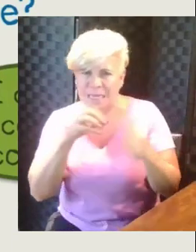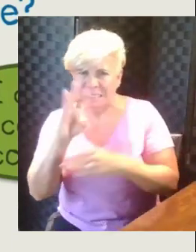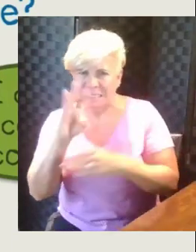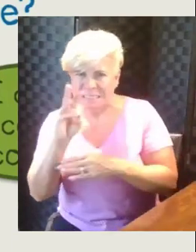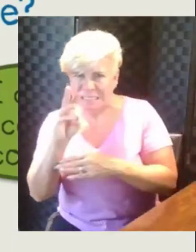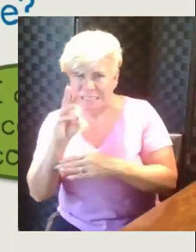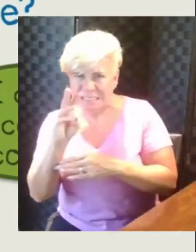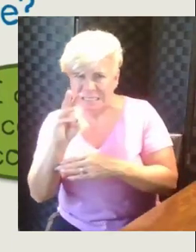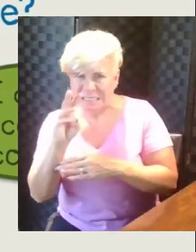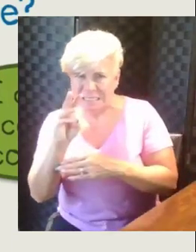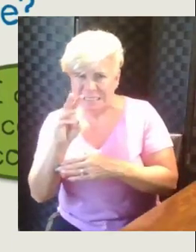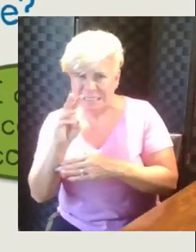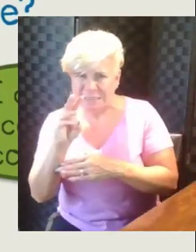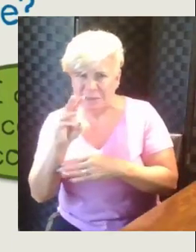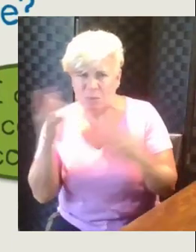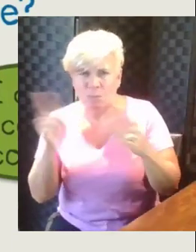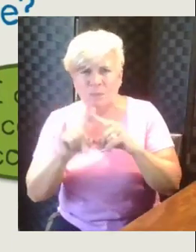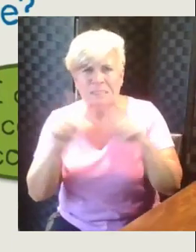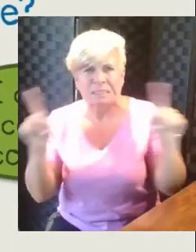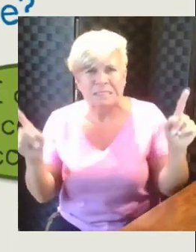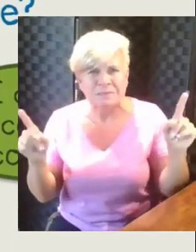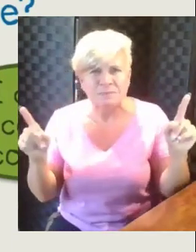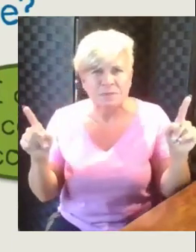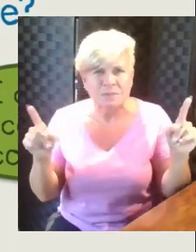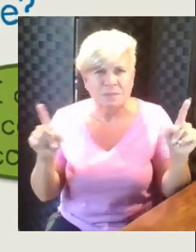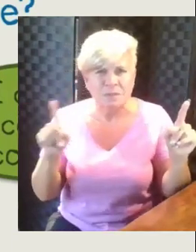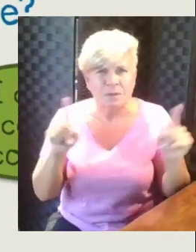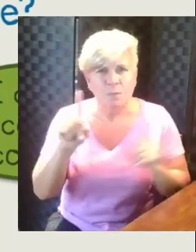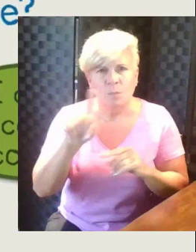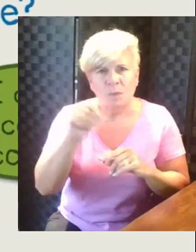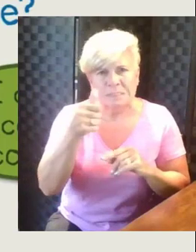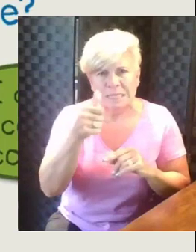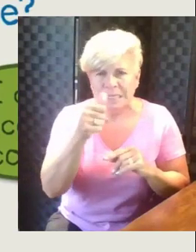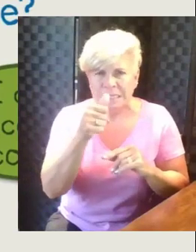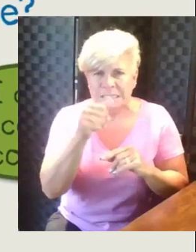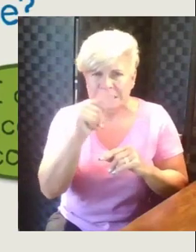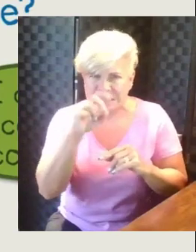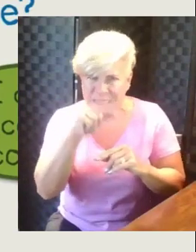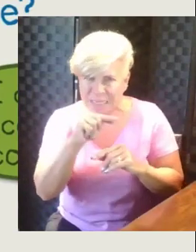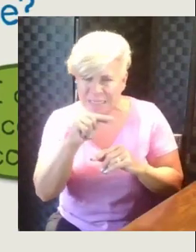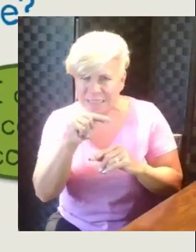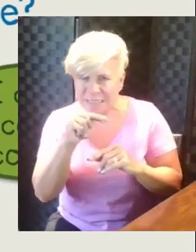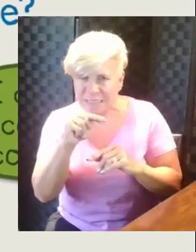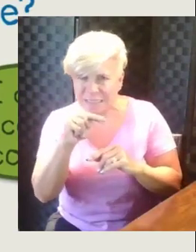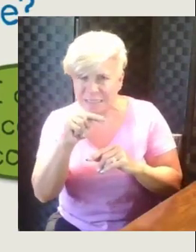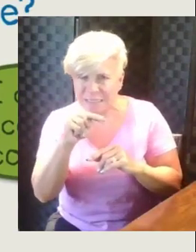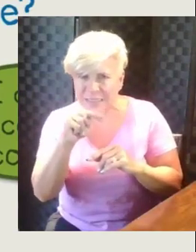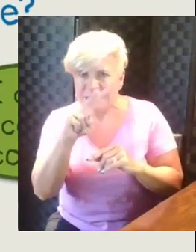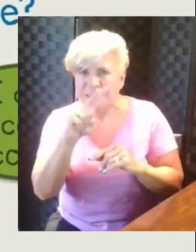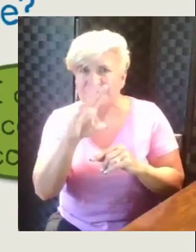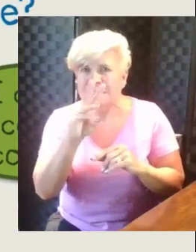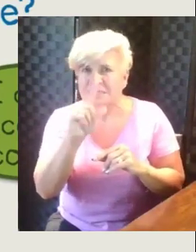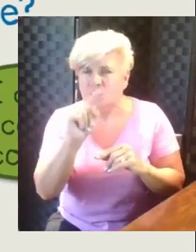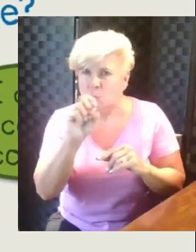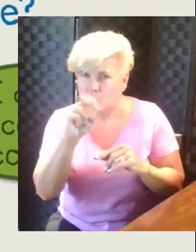6, what was the difference? 1 10 is 10 and 6 ones is 13.